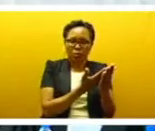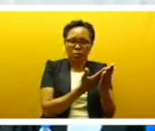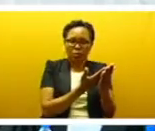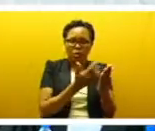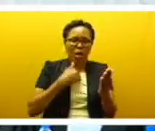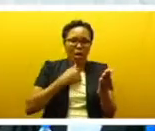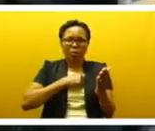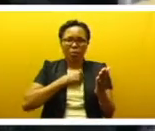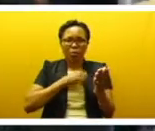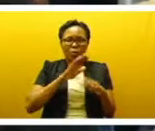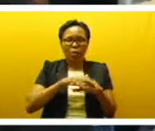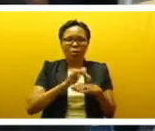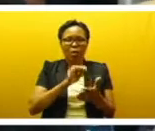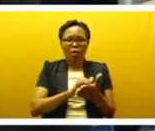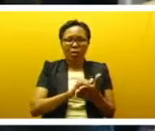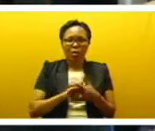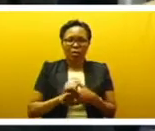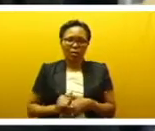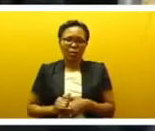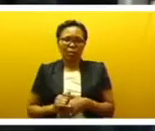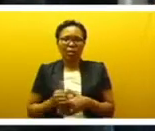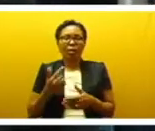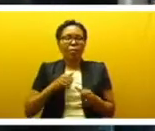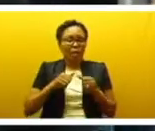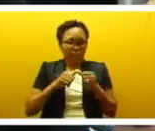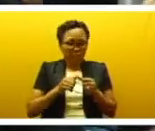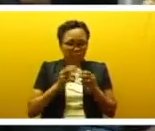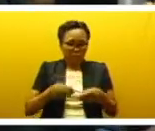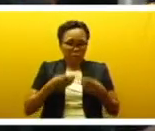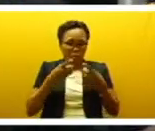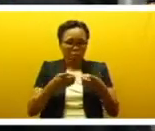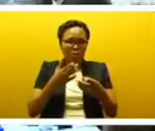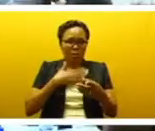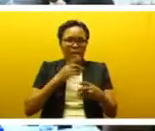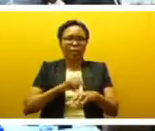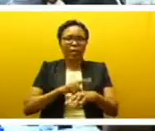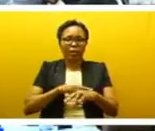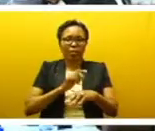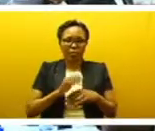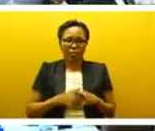that. That's no problem, my lady. I'll still donate my time. Yes.